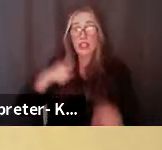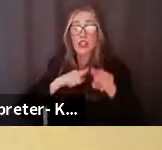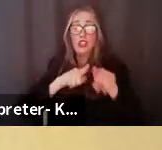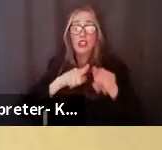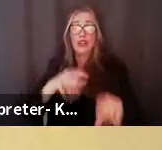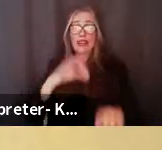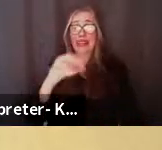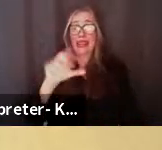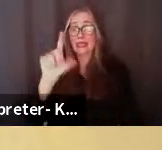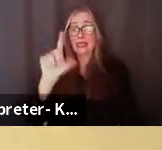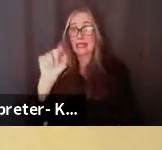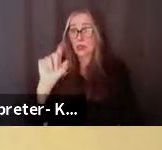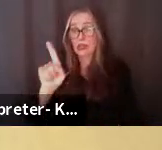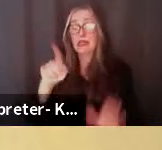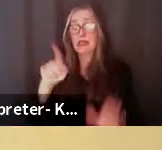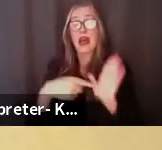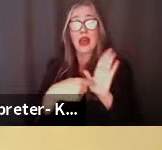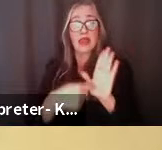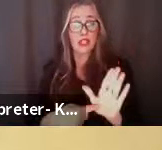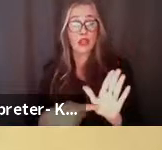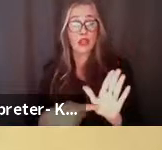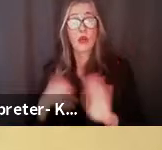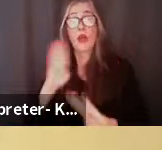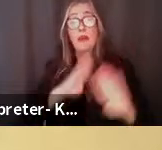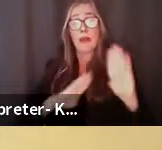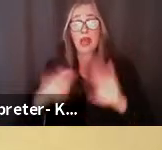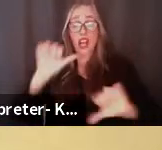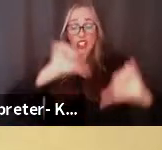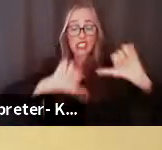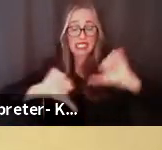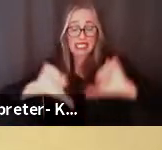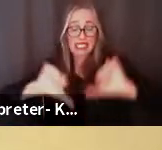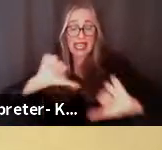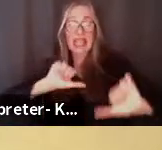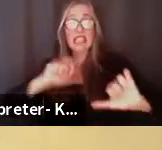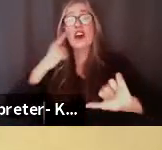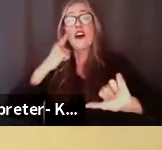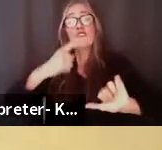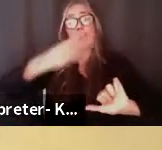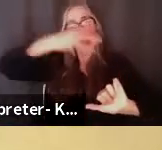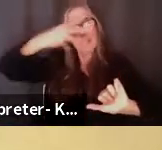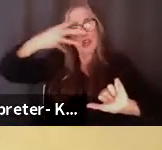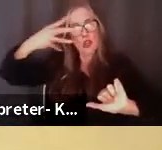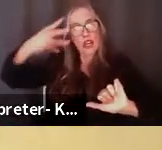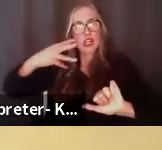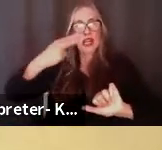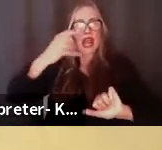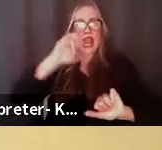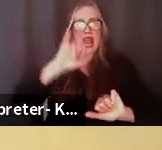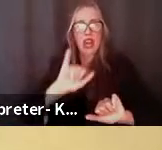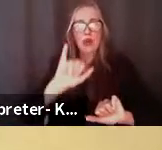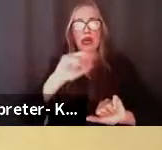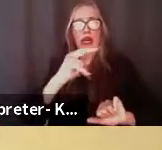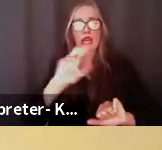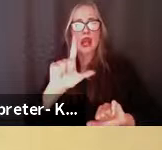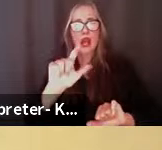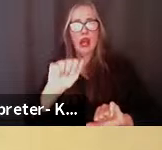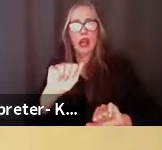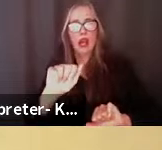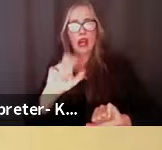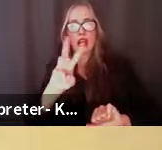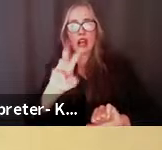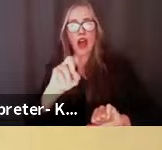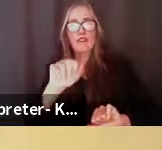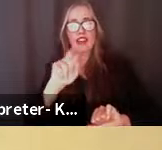really attempting to showcase the biology or heredity of immigration harry laughlin one of the leaders in the u.s eugenics